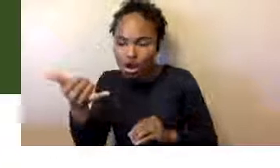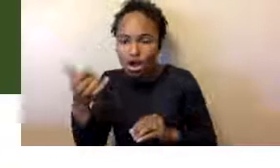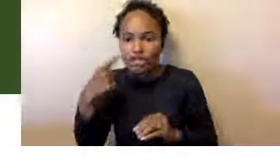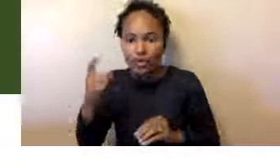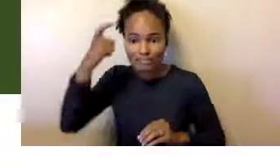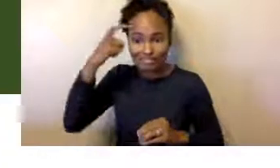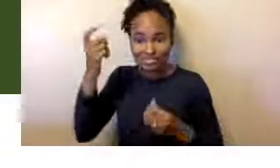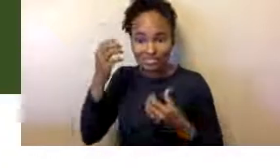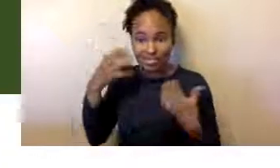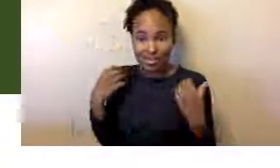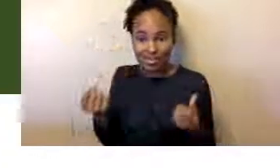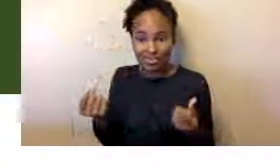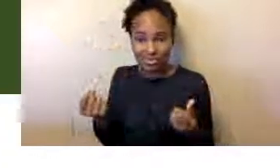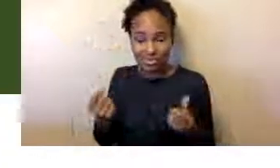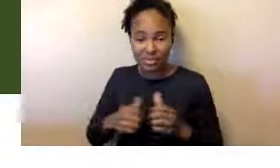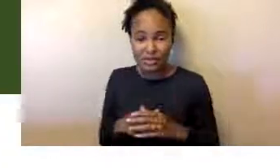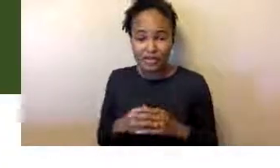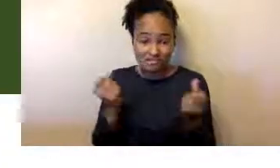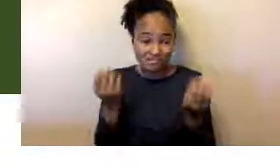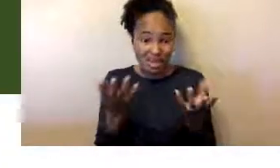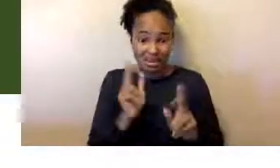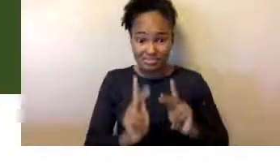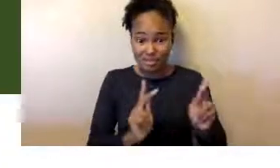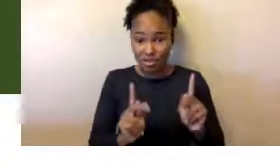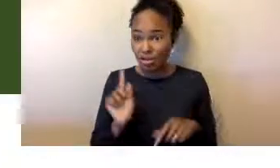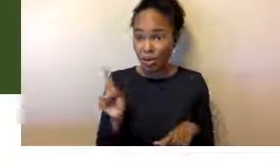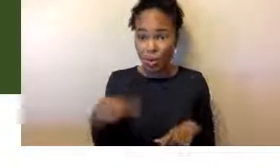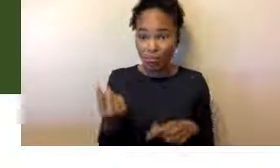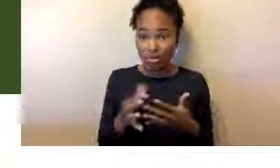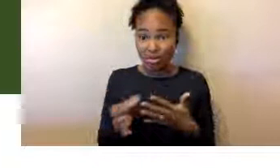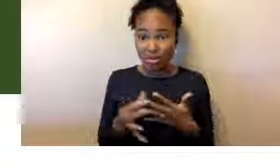for many people, the only option when they or a